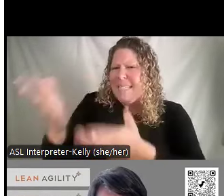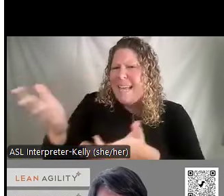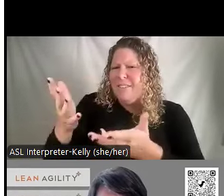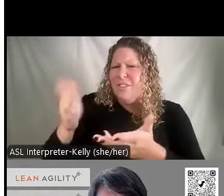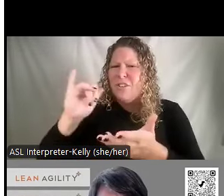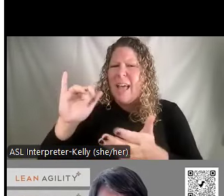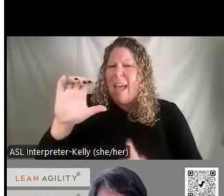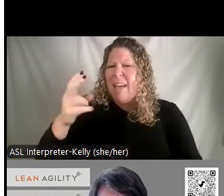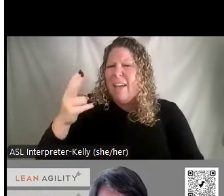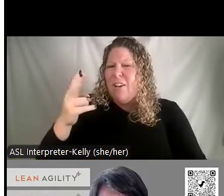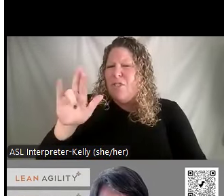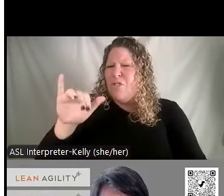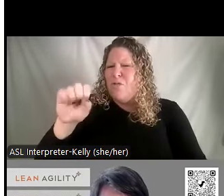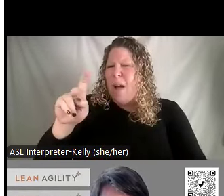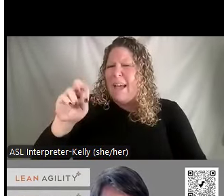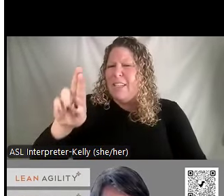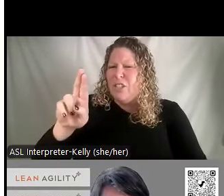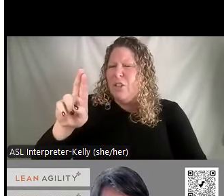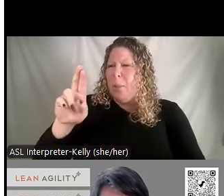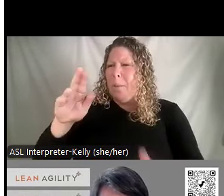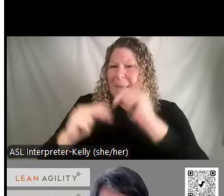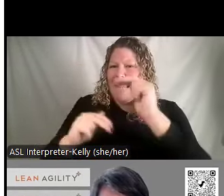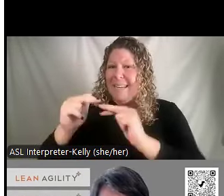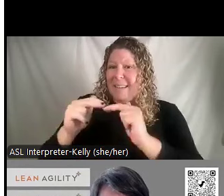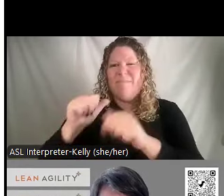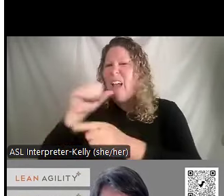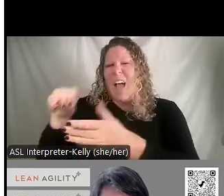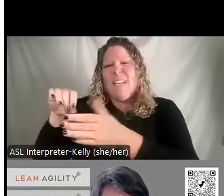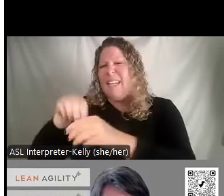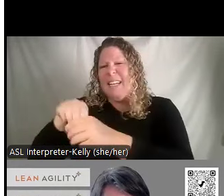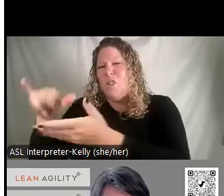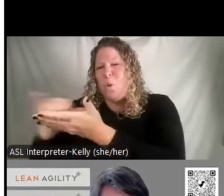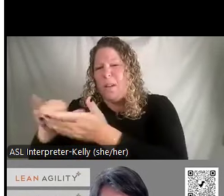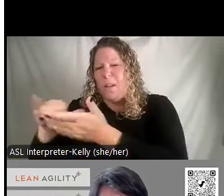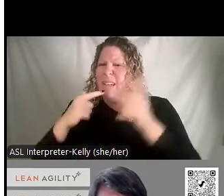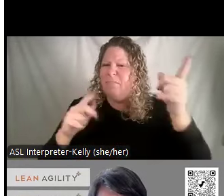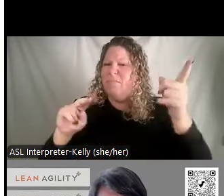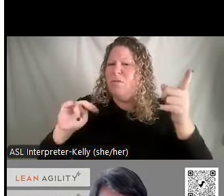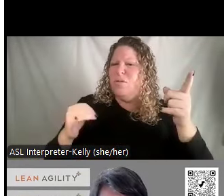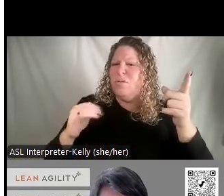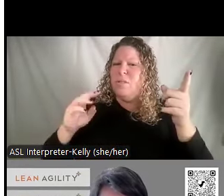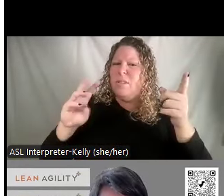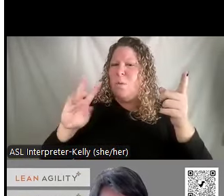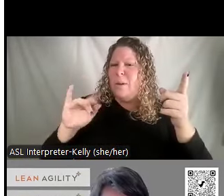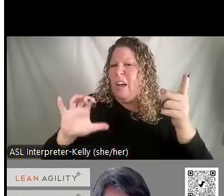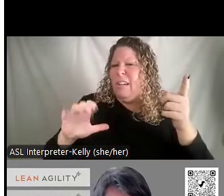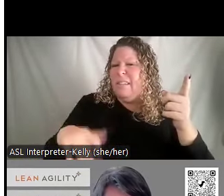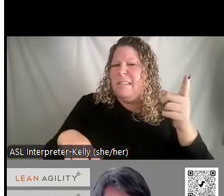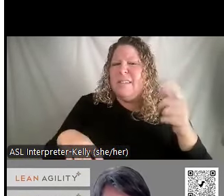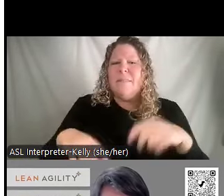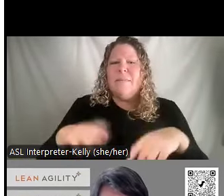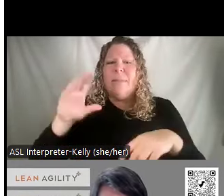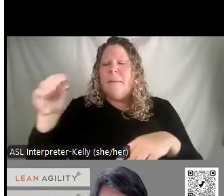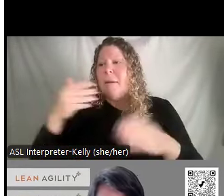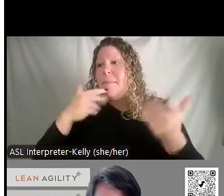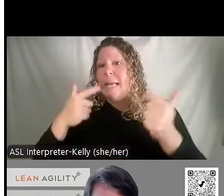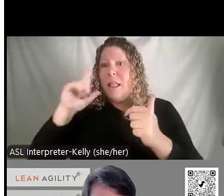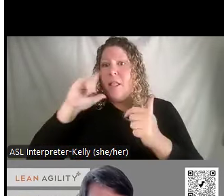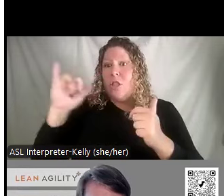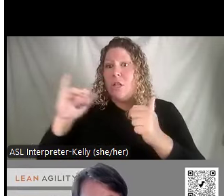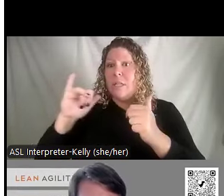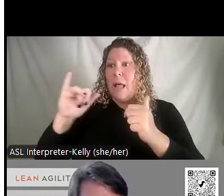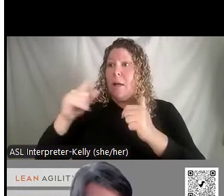New Jersey. It is not. It is in Manhattan. And it might look on there that the Holland Tunnel is an above-water bridge, but it is